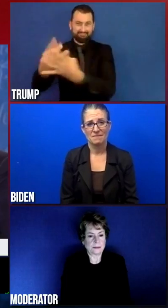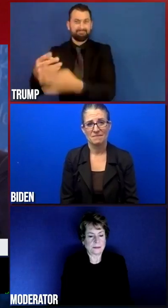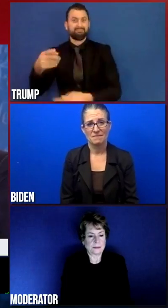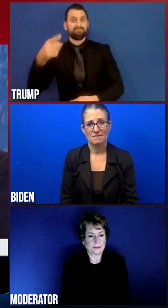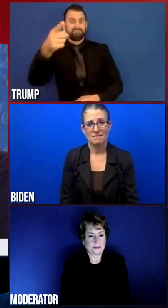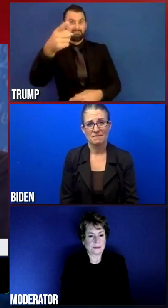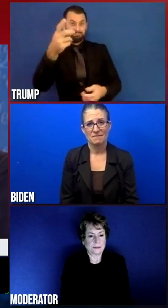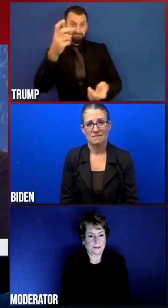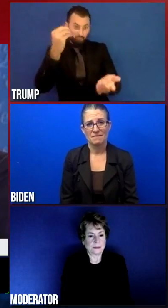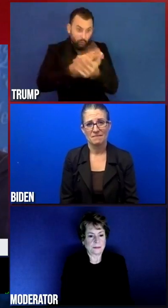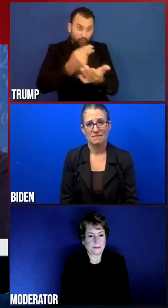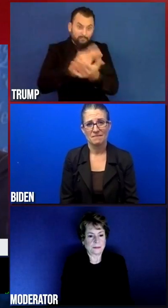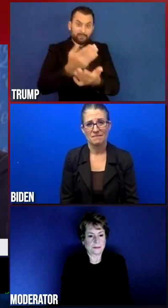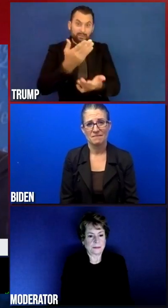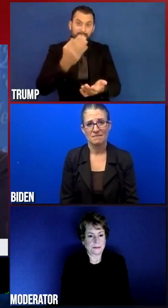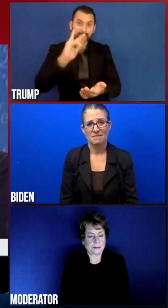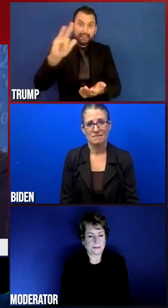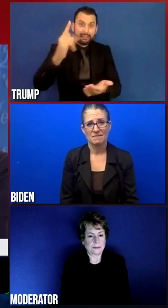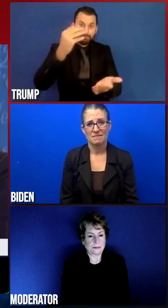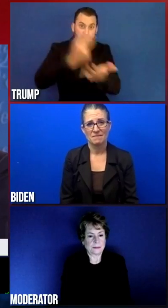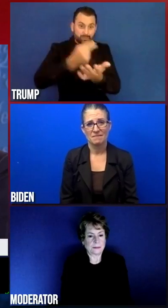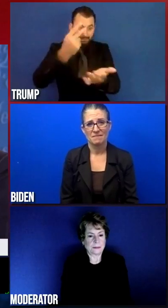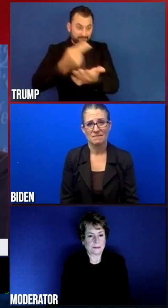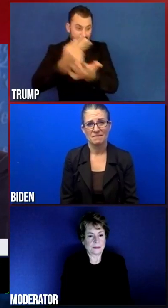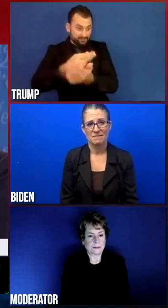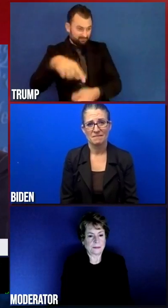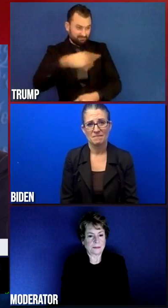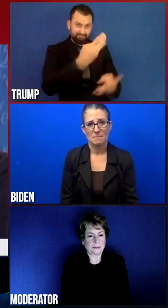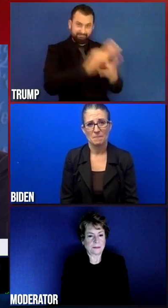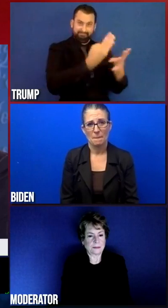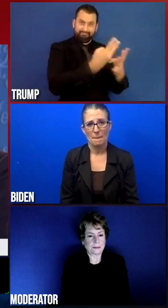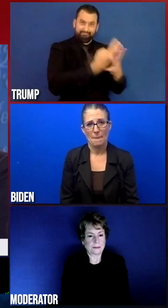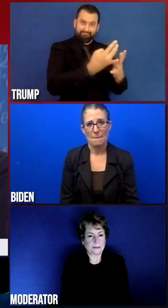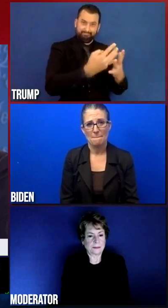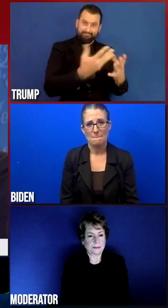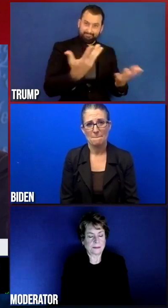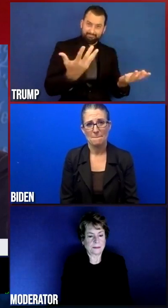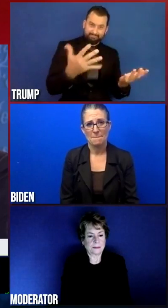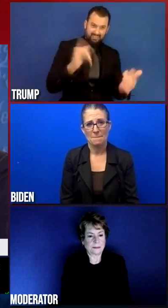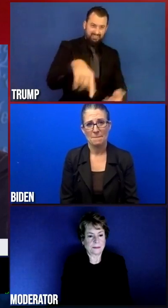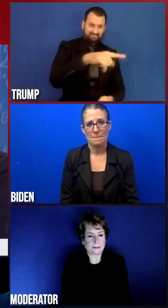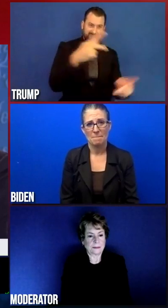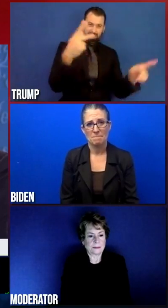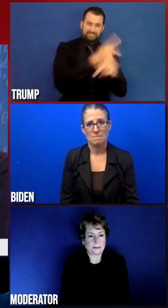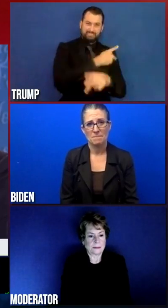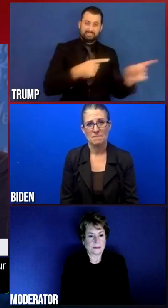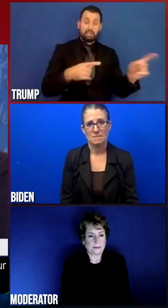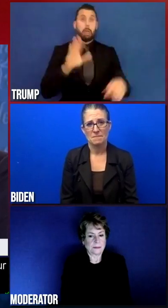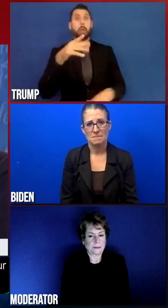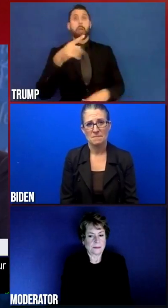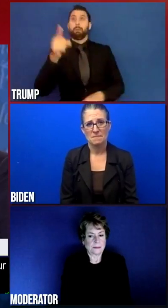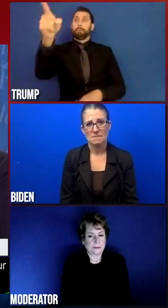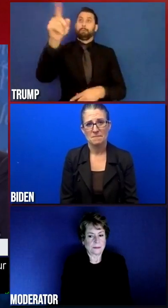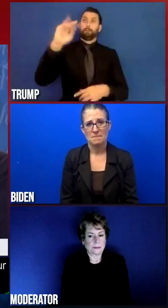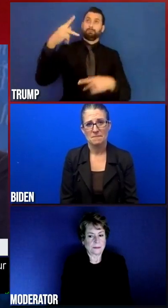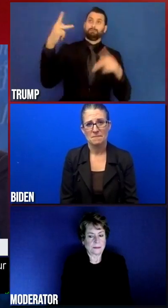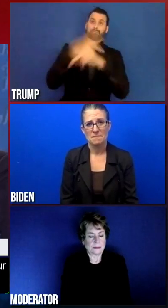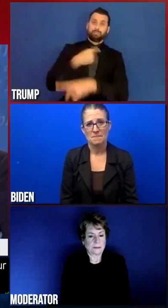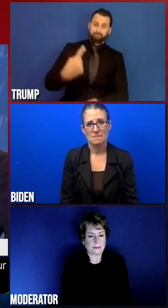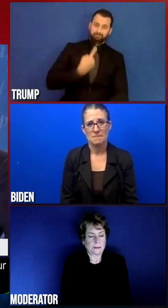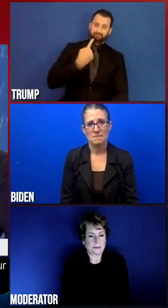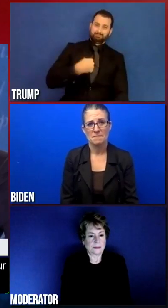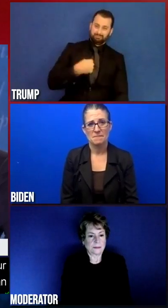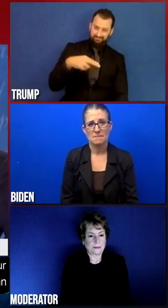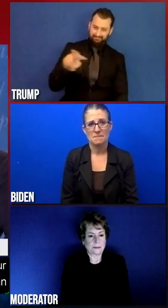super predators, and you've called them worse than that. Because you look back at your testimony over the years, you've called them a lot worse than that. As far as the church is